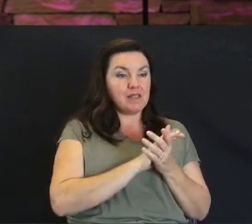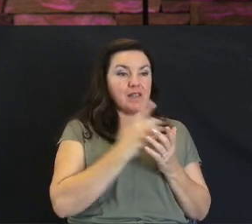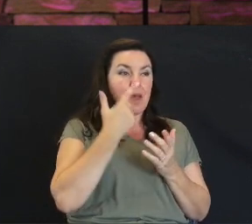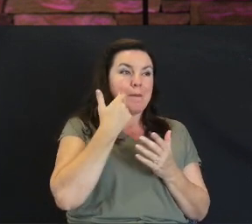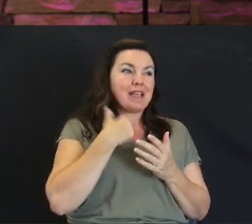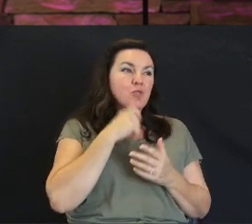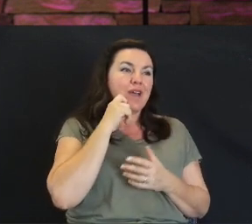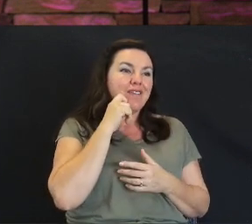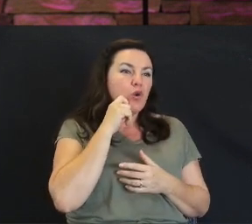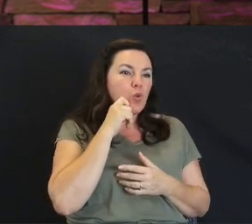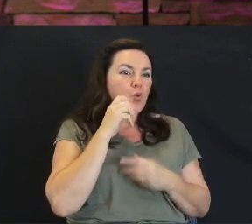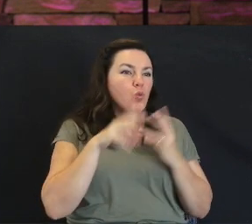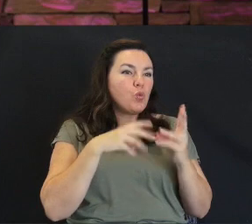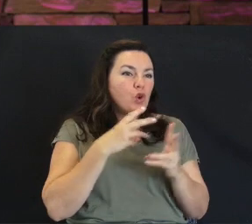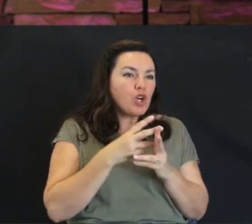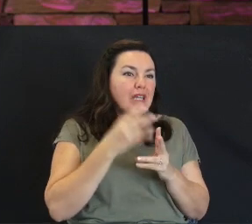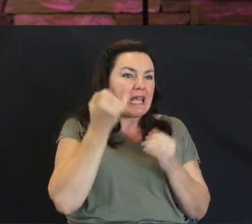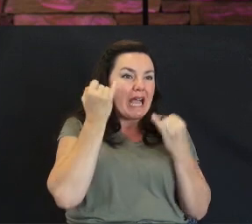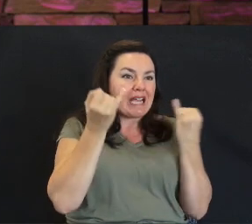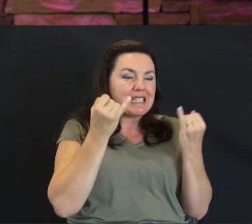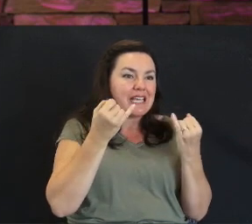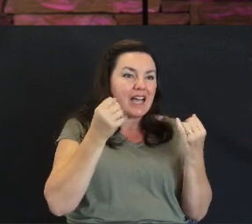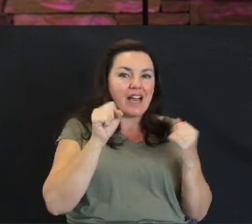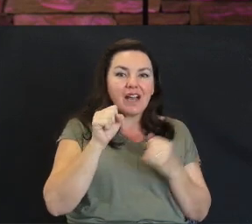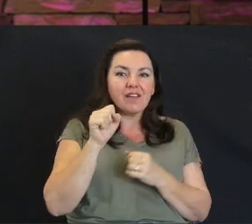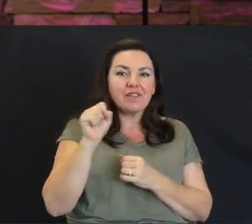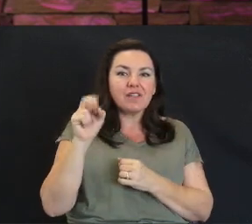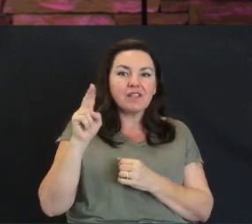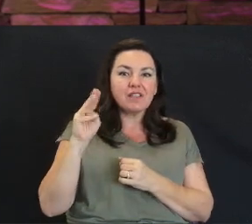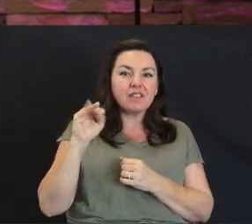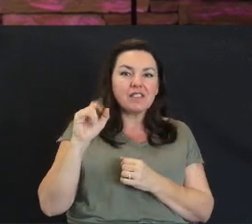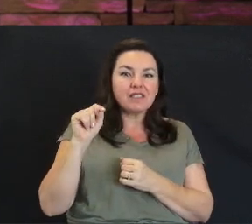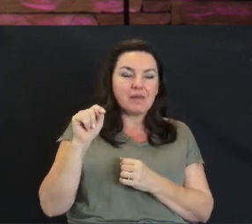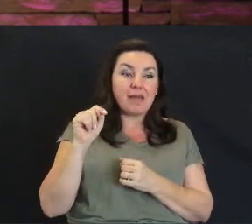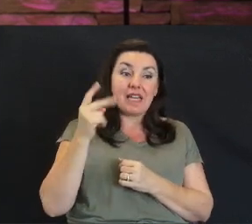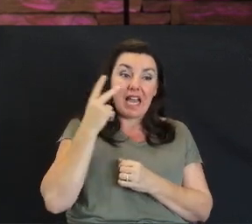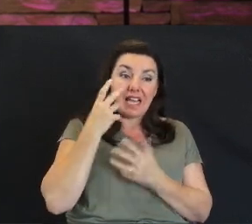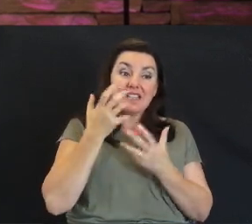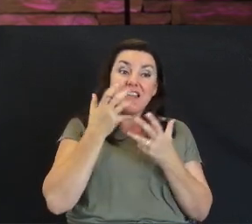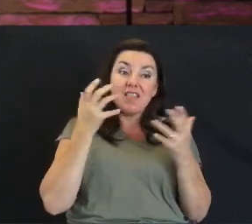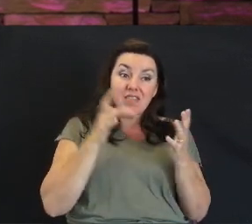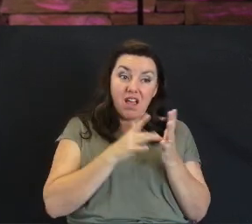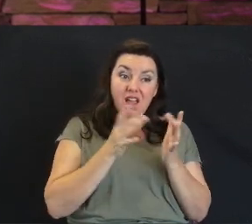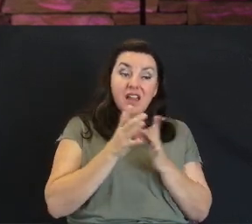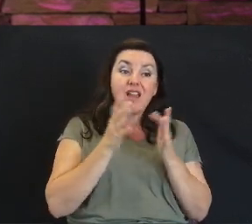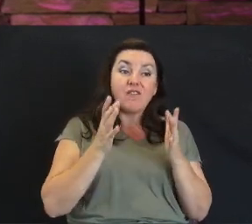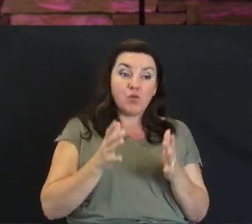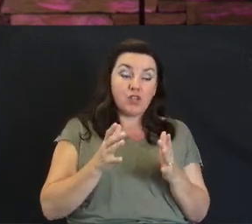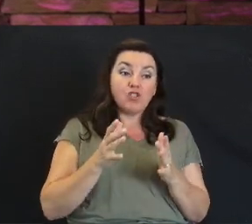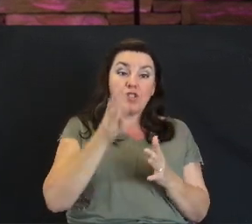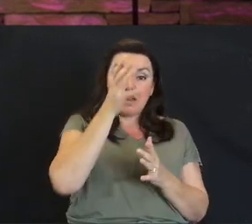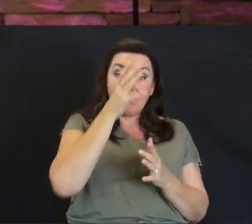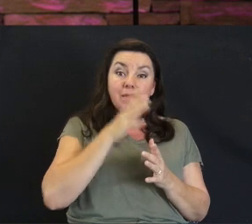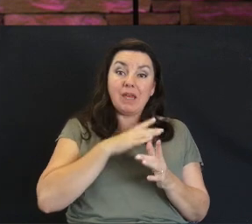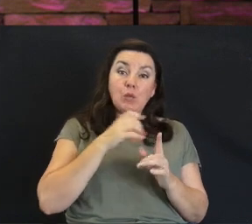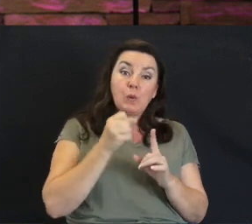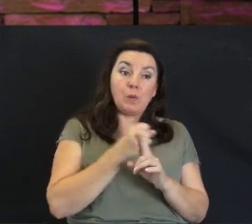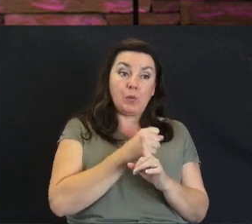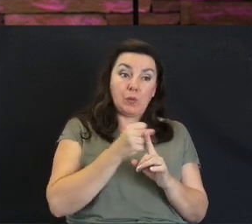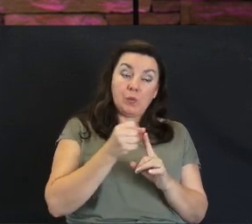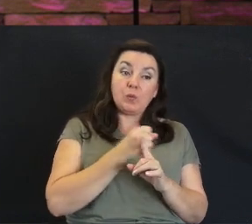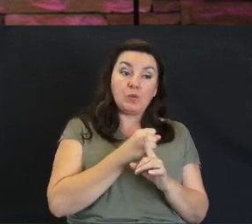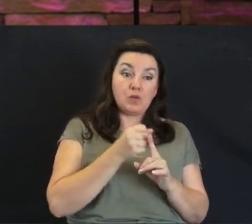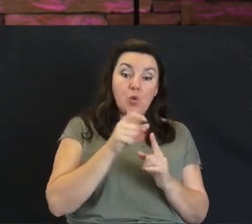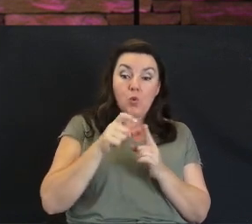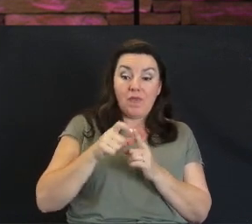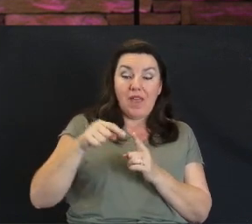Connotation Of what that means Trust me I've seen many Christian men As I'm sure you have Who have used this teaching To treat their wives In ways that